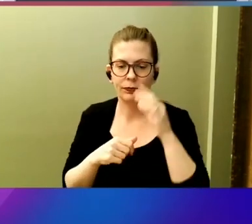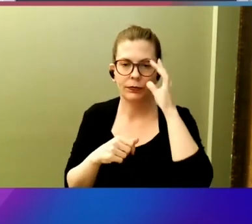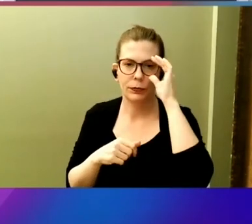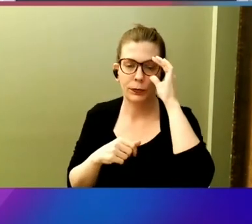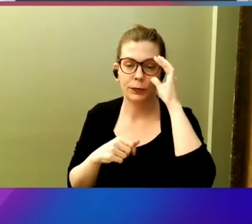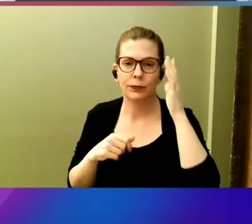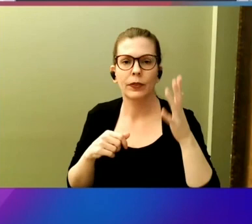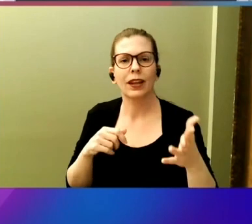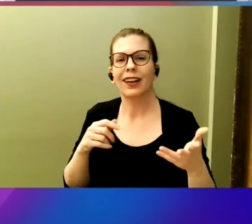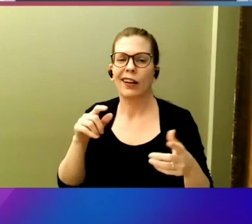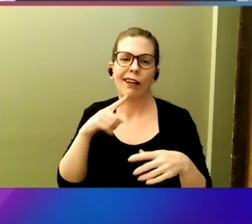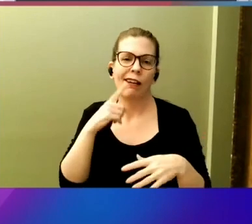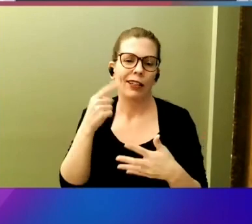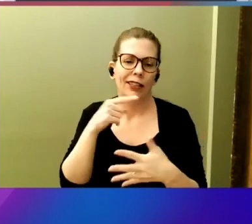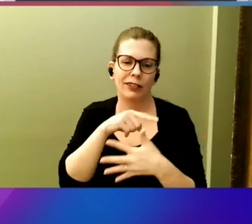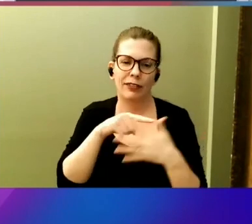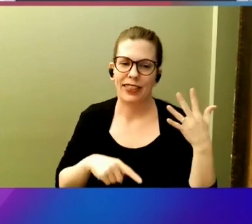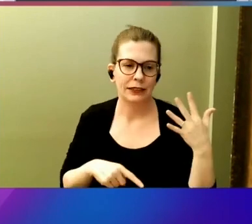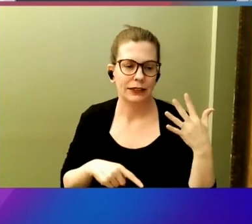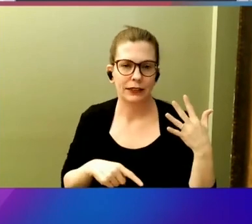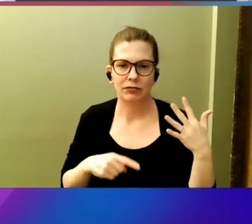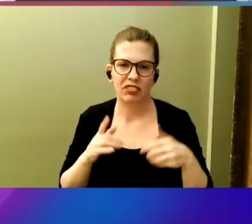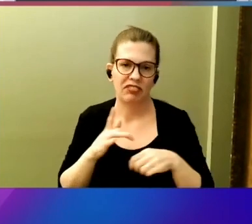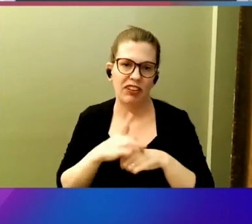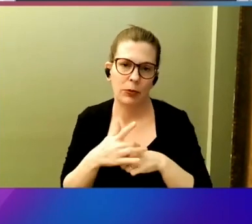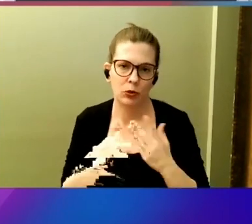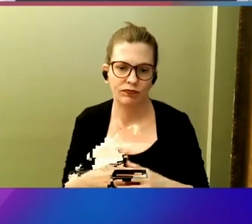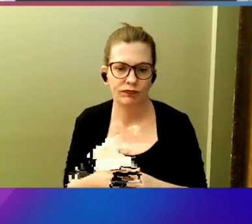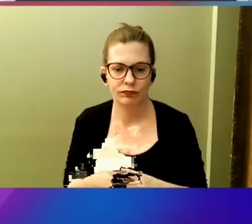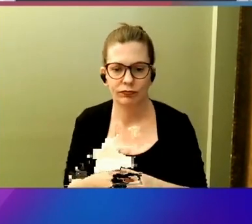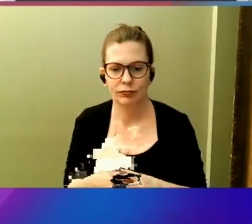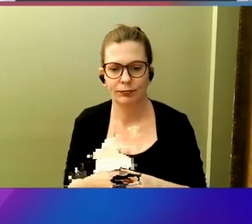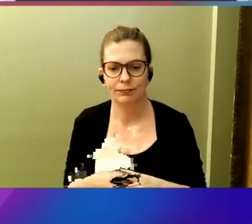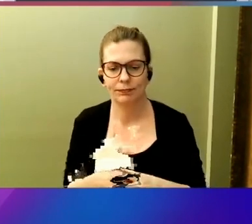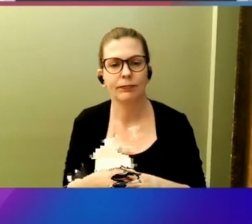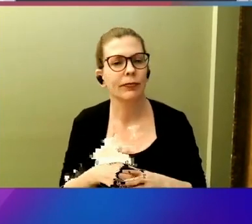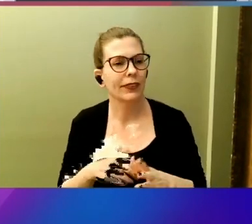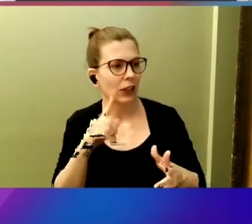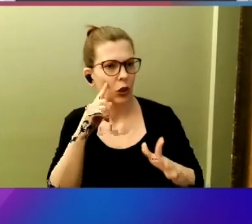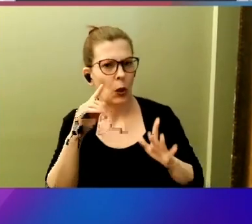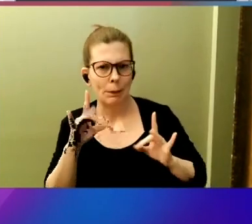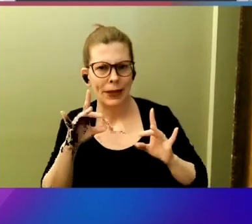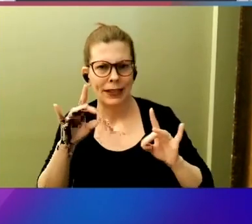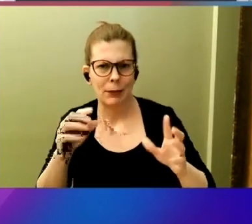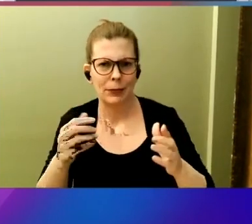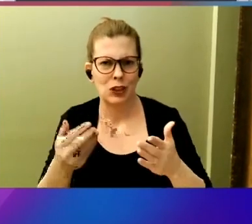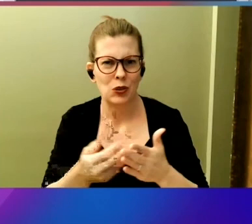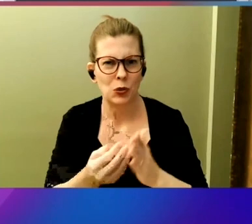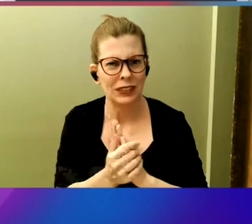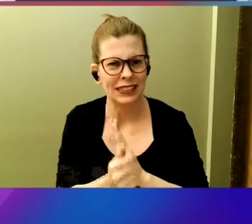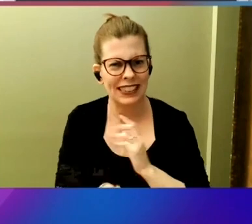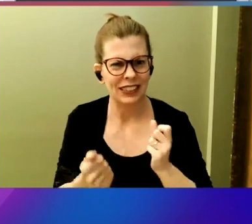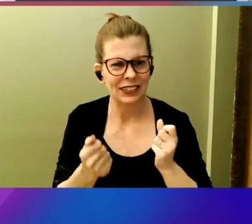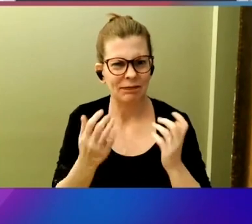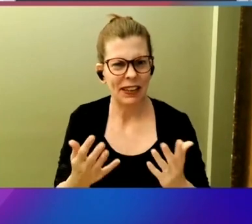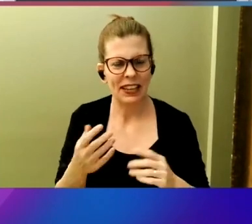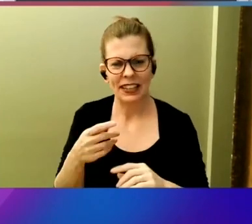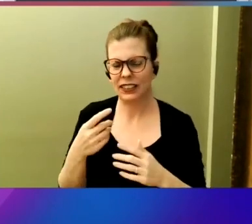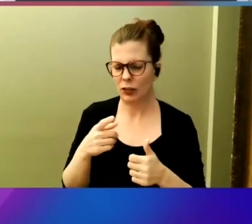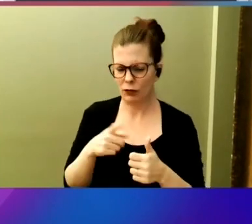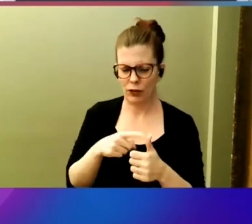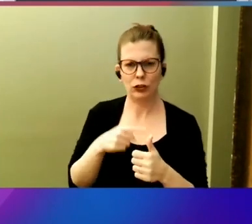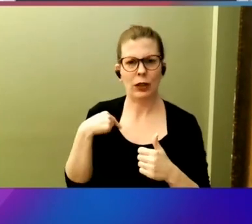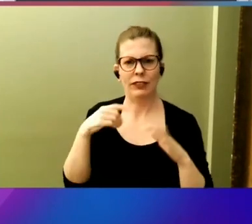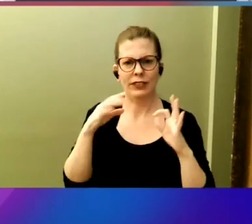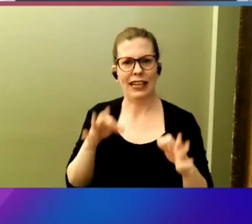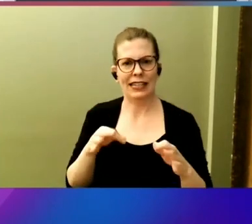of this is available. I think you get to pick up so many new skills, right? One, you get this dedicated environment for